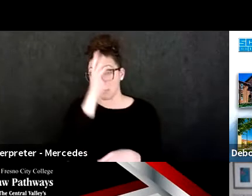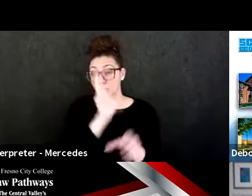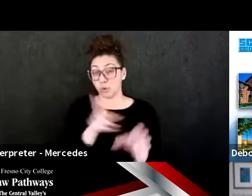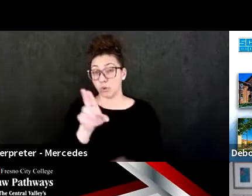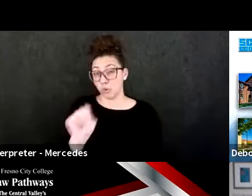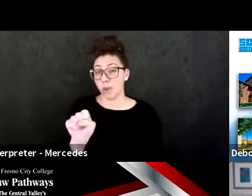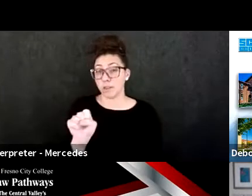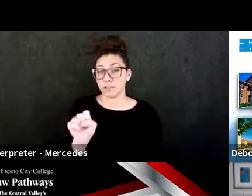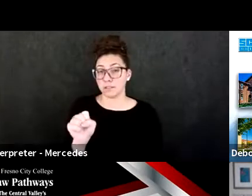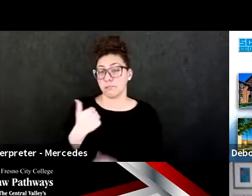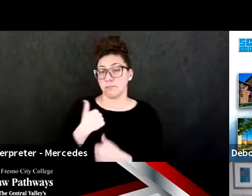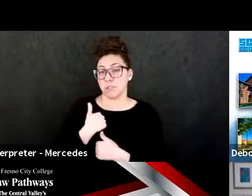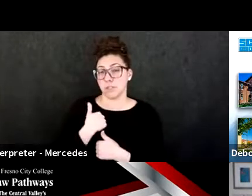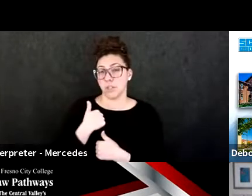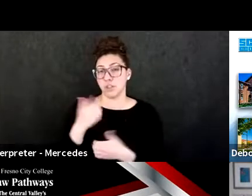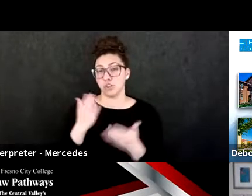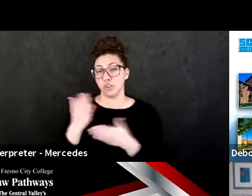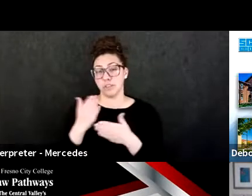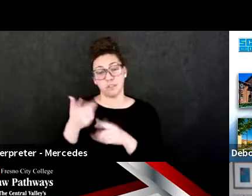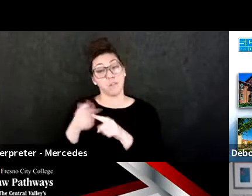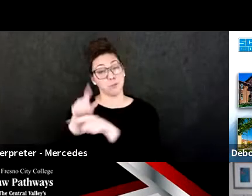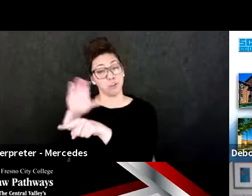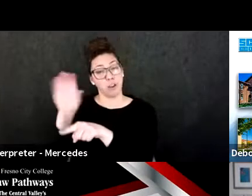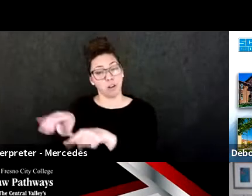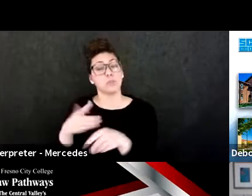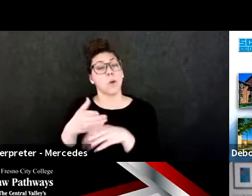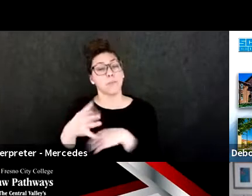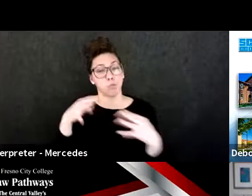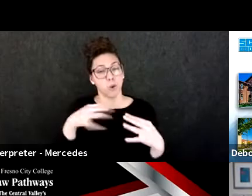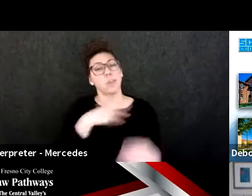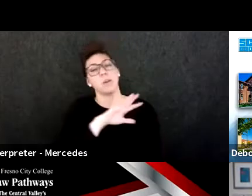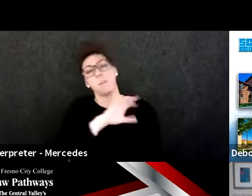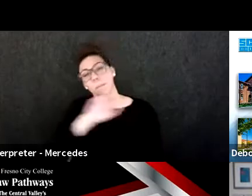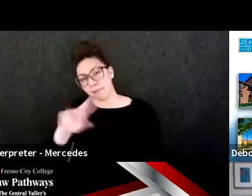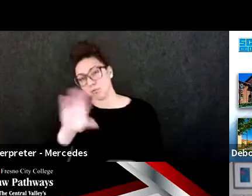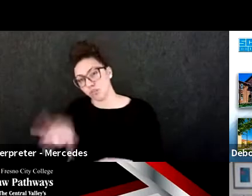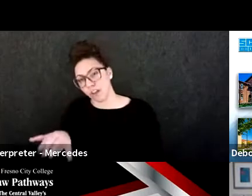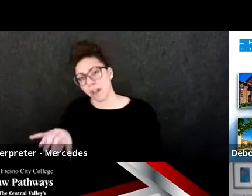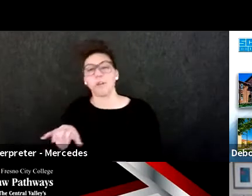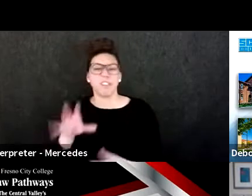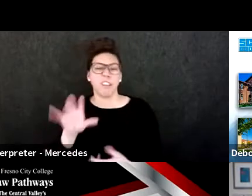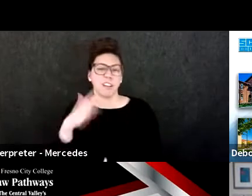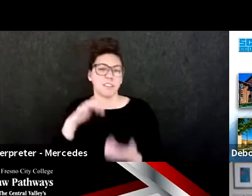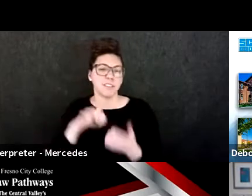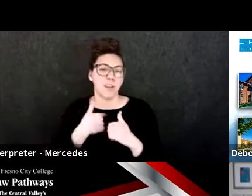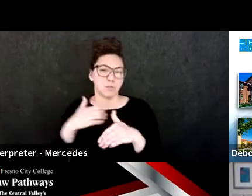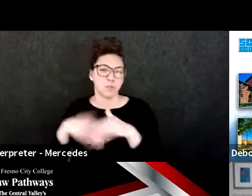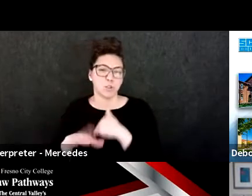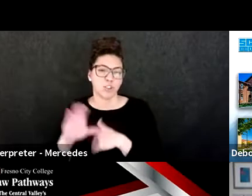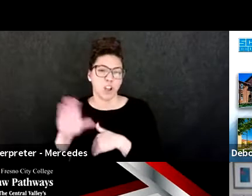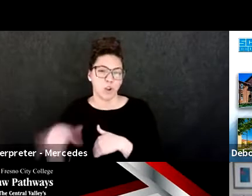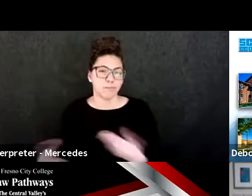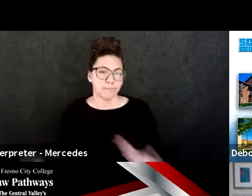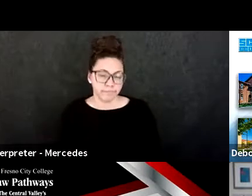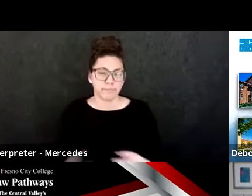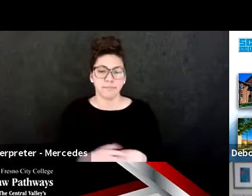Military Intelligence Service out of Chicago. So after the war, he went back to Chicago, and that's how I ended up being born in Chicago rather than L.A. So I